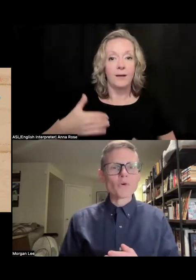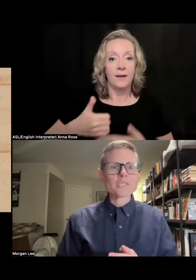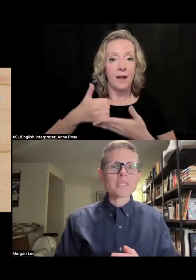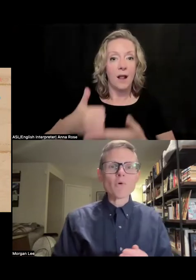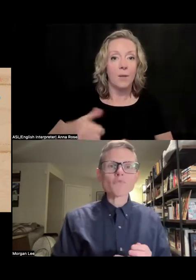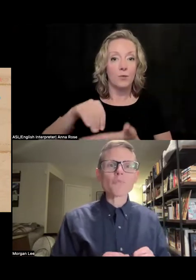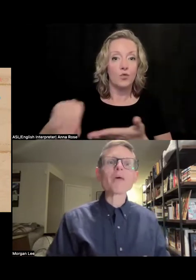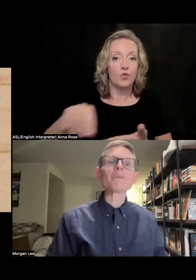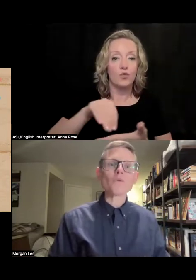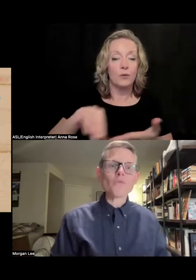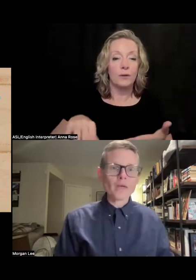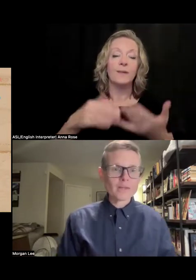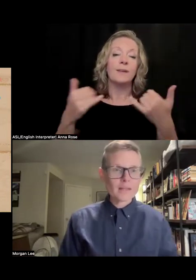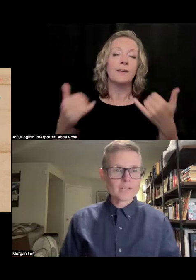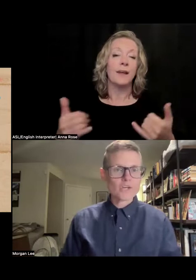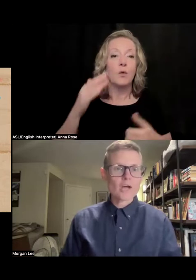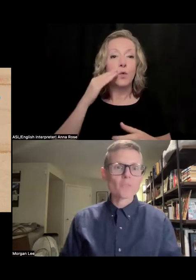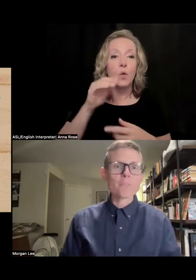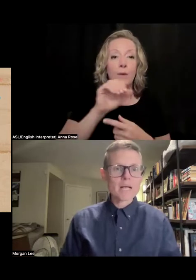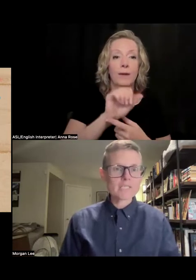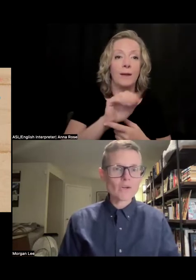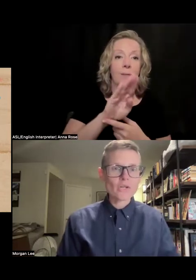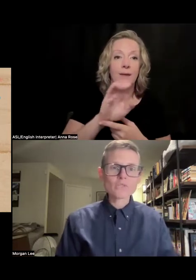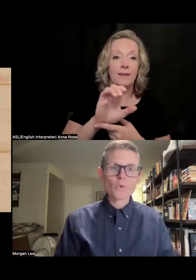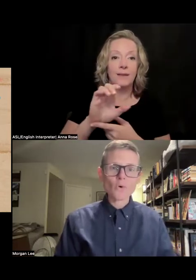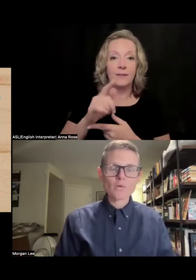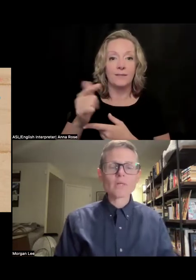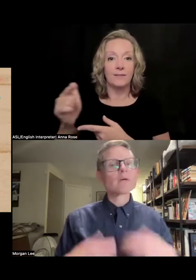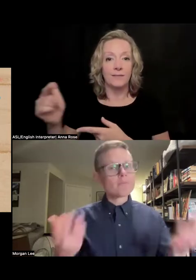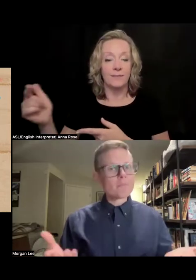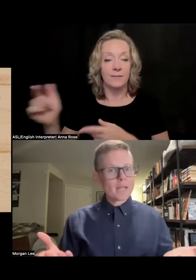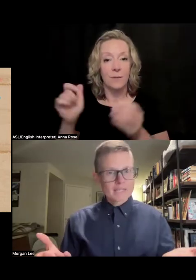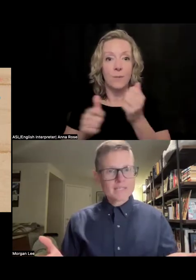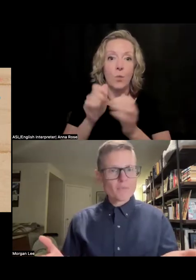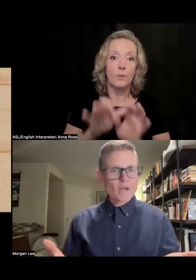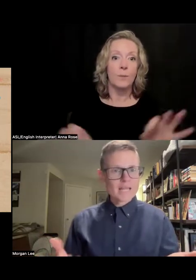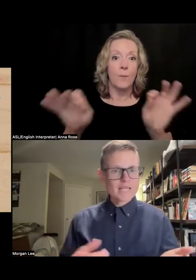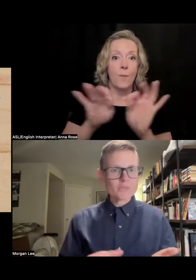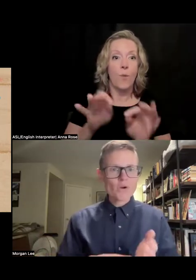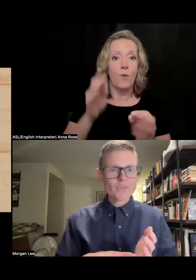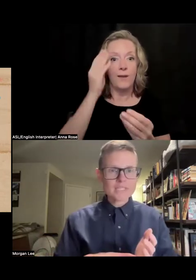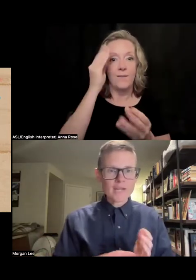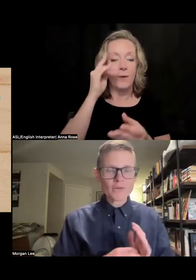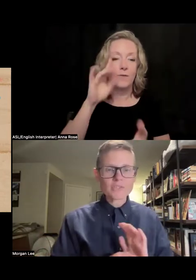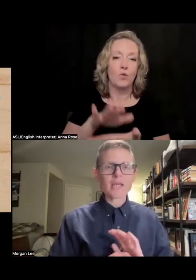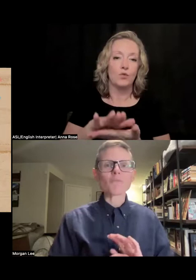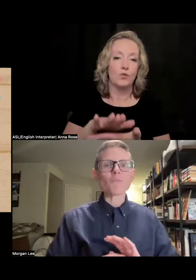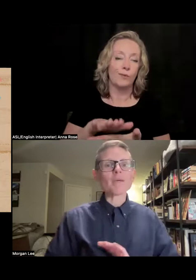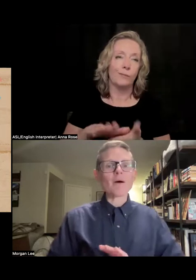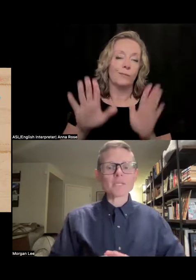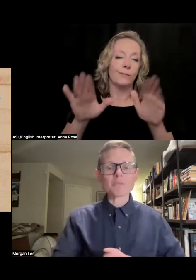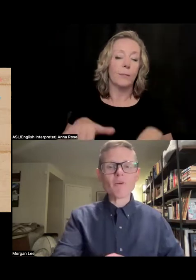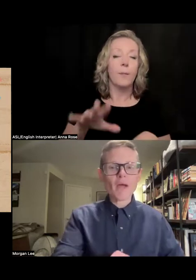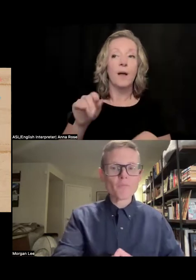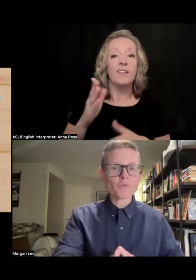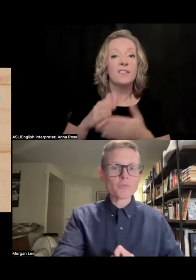ABC order is the most pivotal thing that a child must learn in school, but at some grades that is part of the standards. And we have